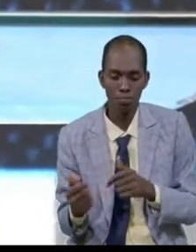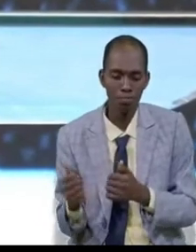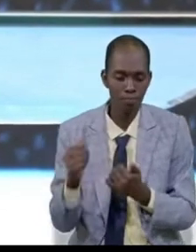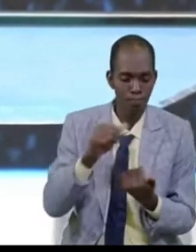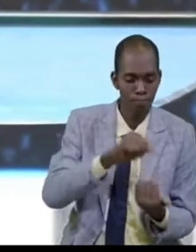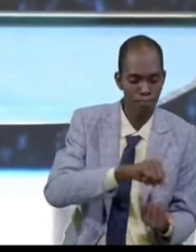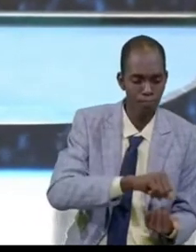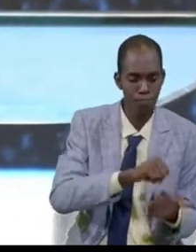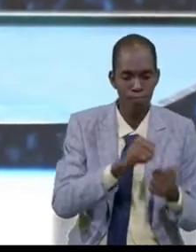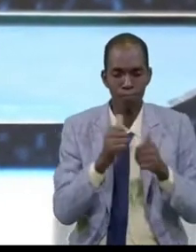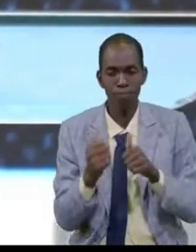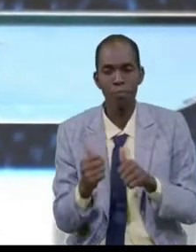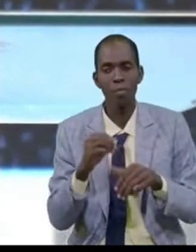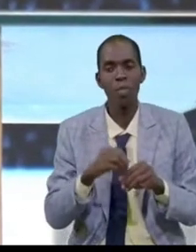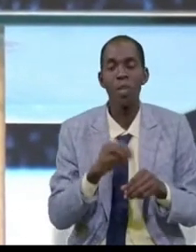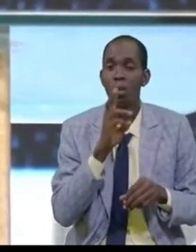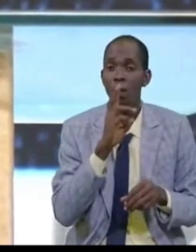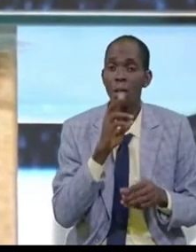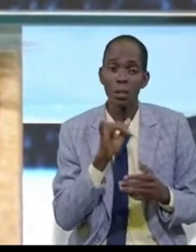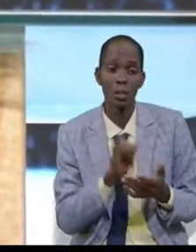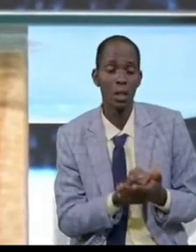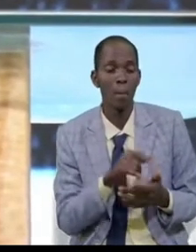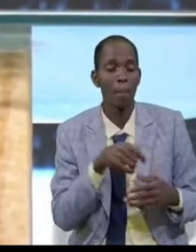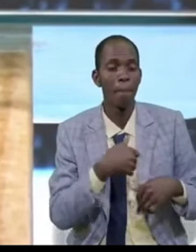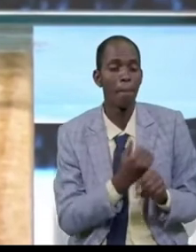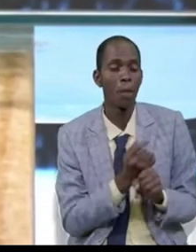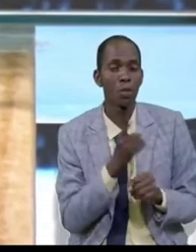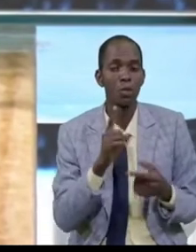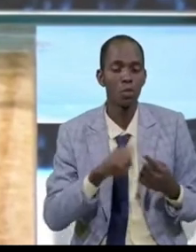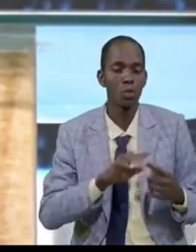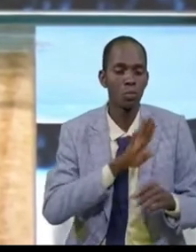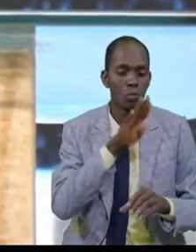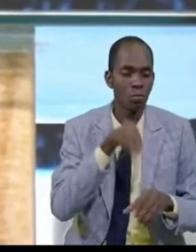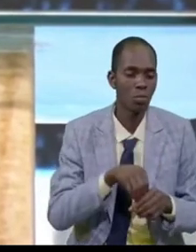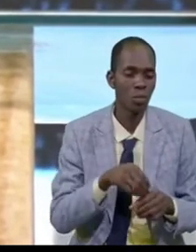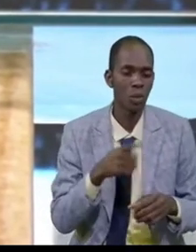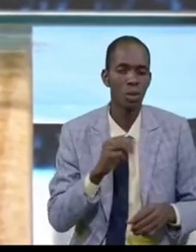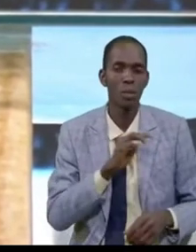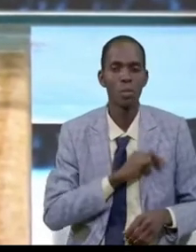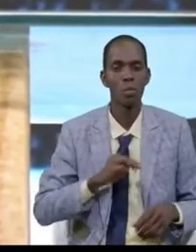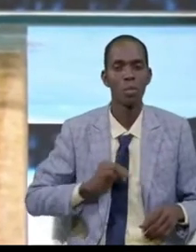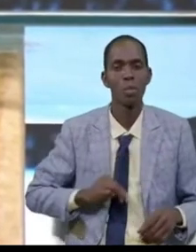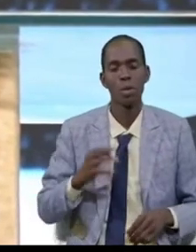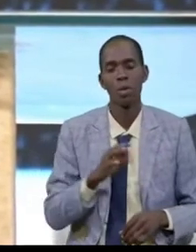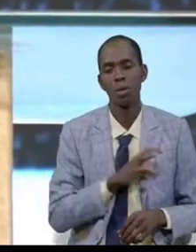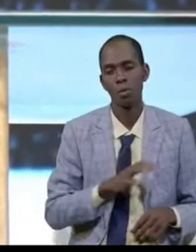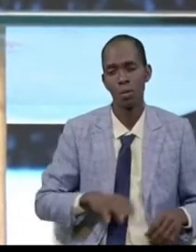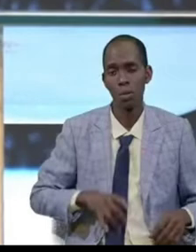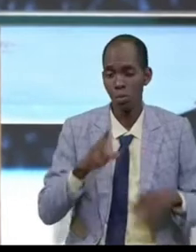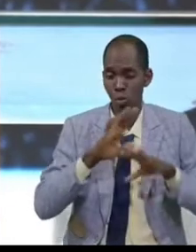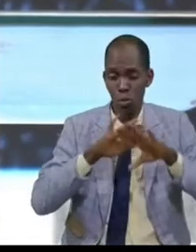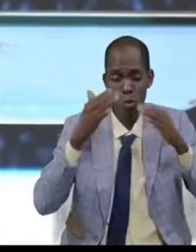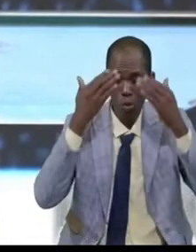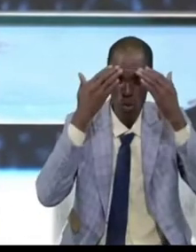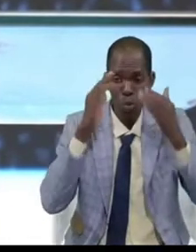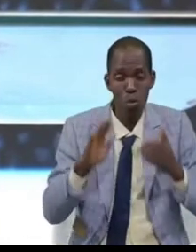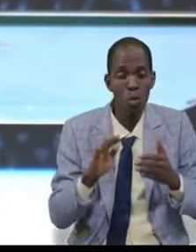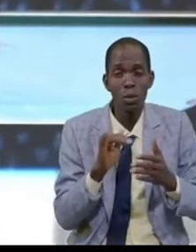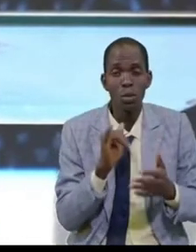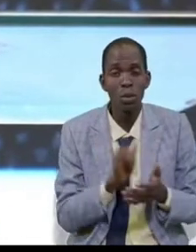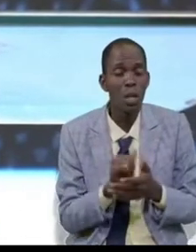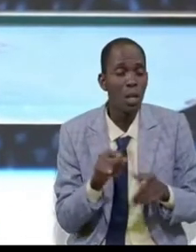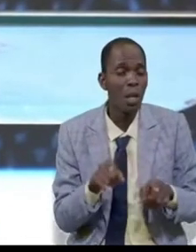That makes you a member of the body of Christ. Know ye not that so many of us as